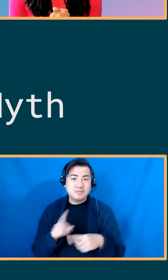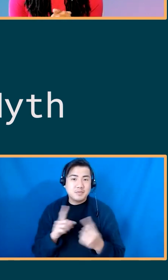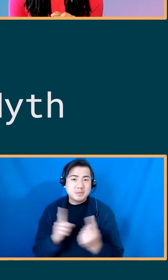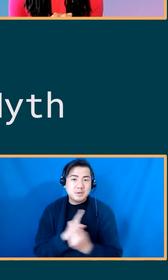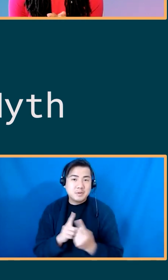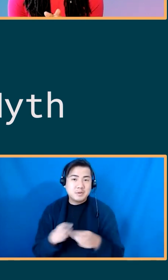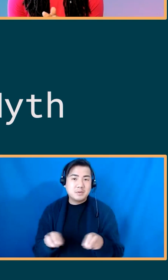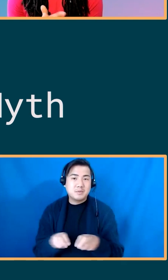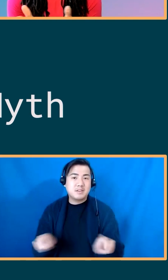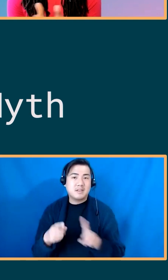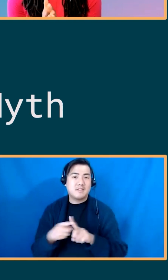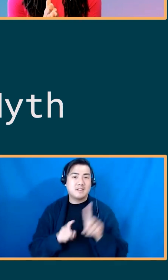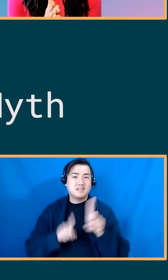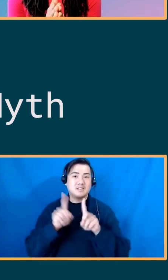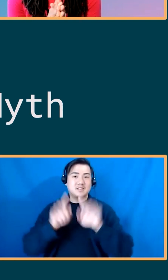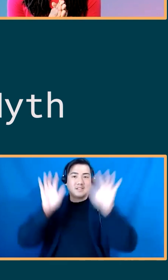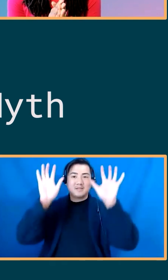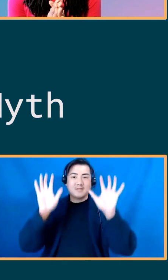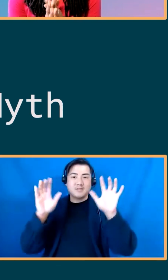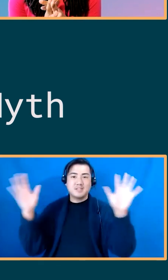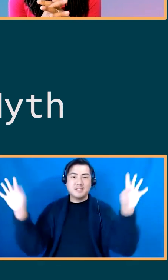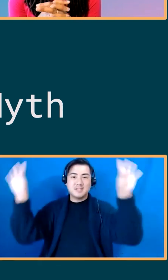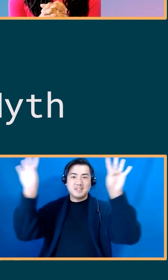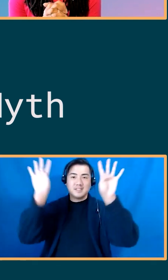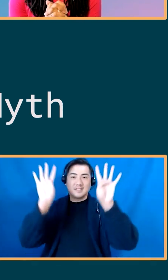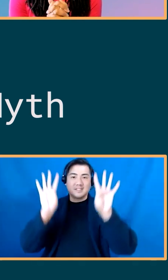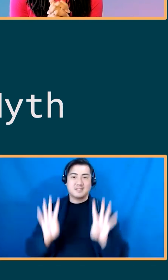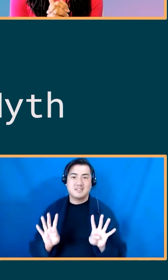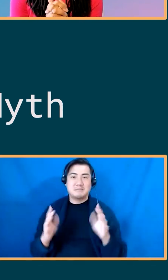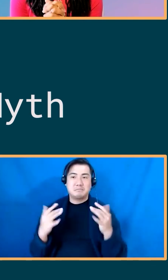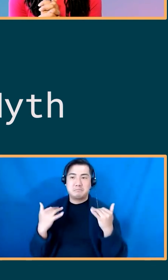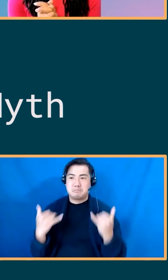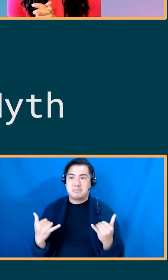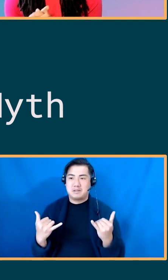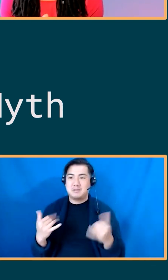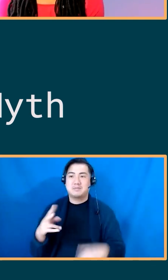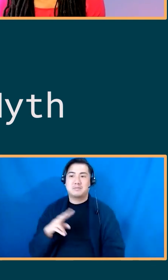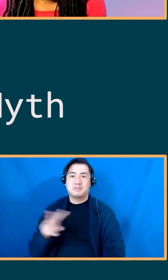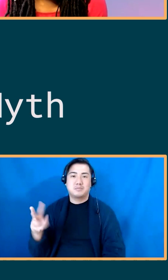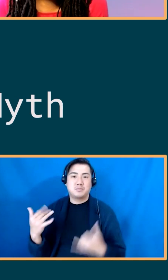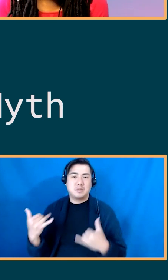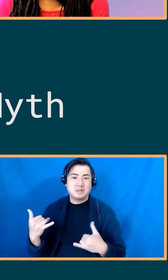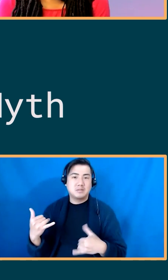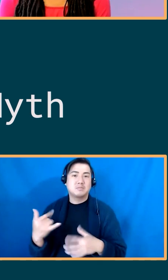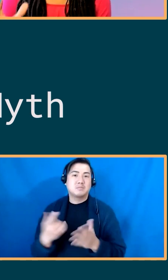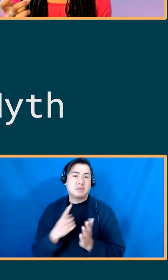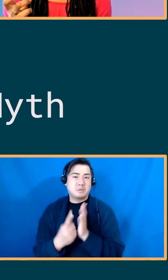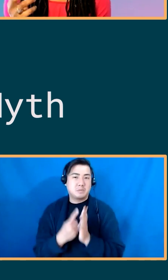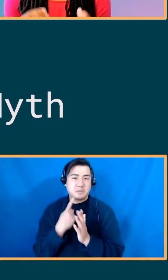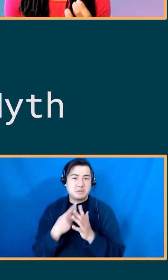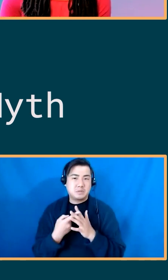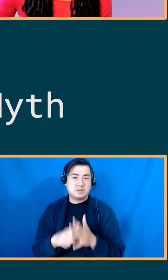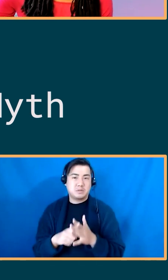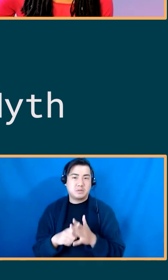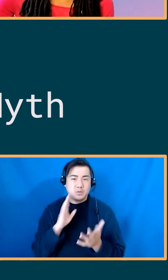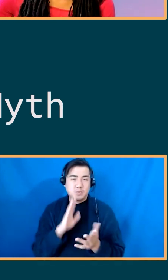the stars. We're just at the top of the hour. As always, we're going to give people a few moments to find